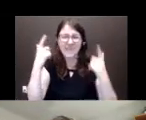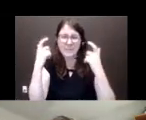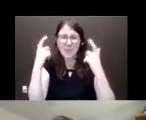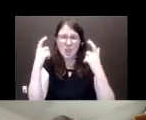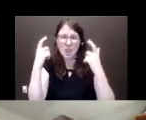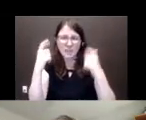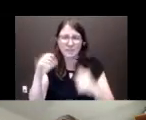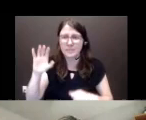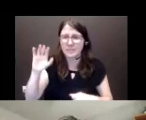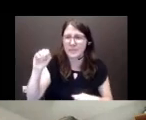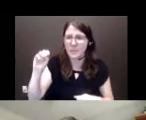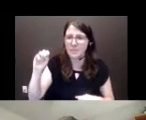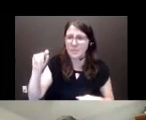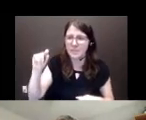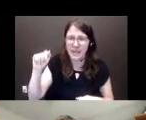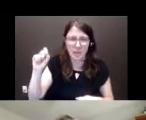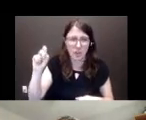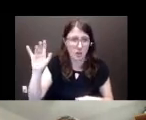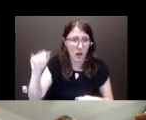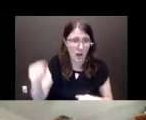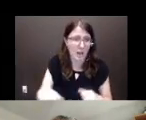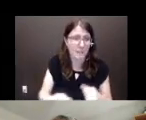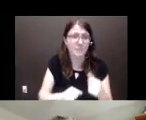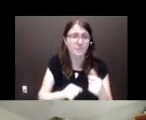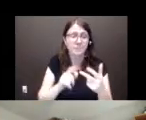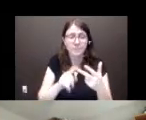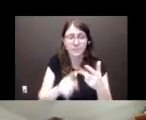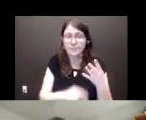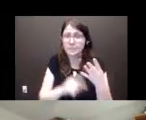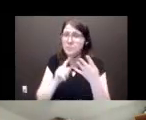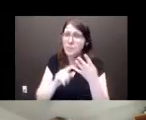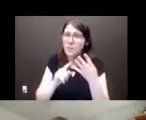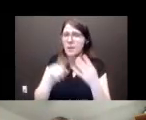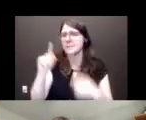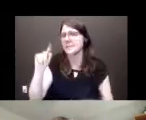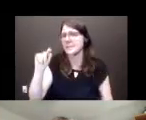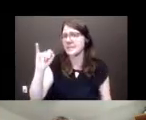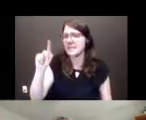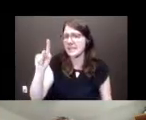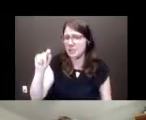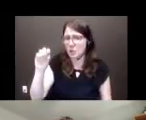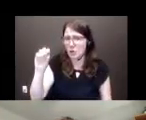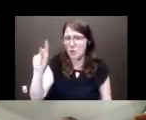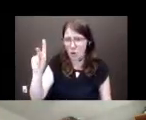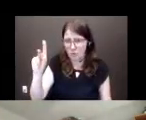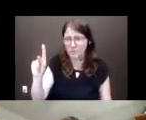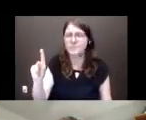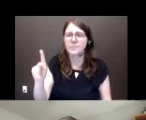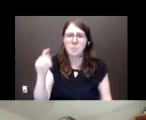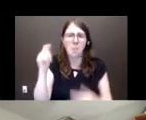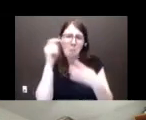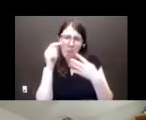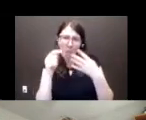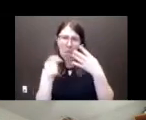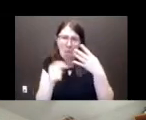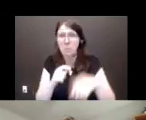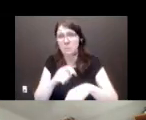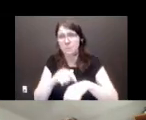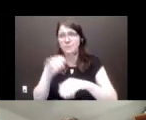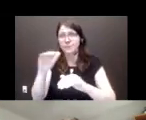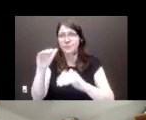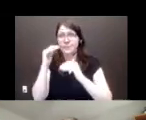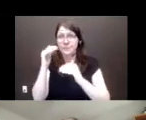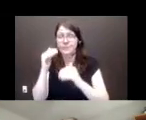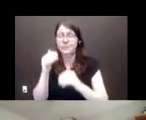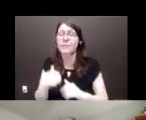discussions around TikTok. So quite a few things, not too many, just again, because of our time we have. But because Alicia is limited on time, we